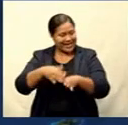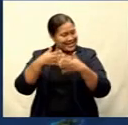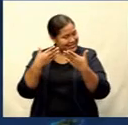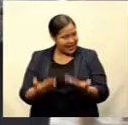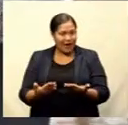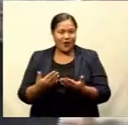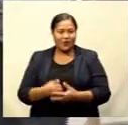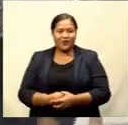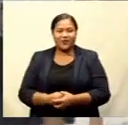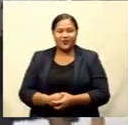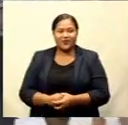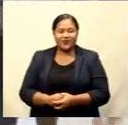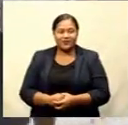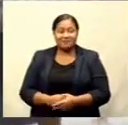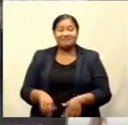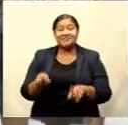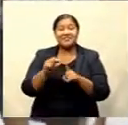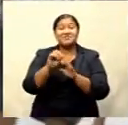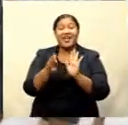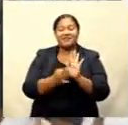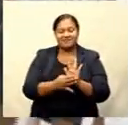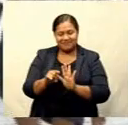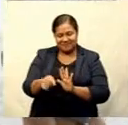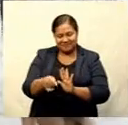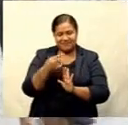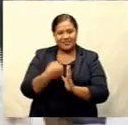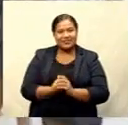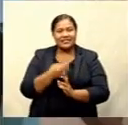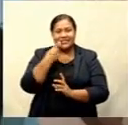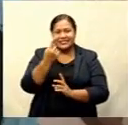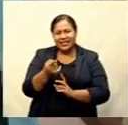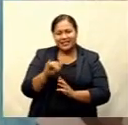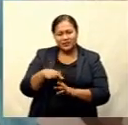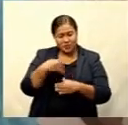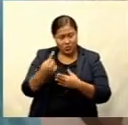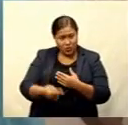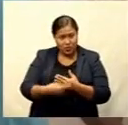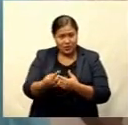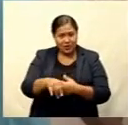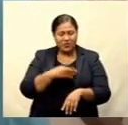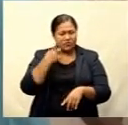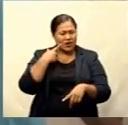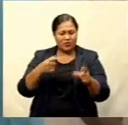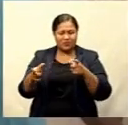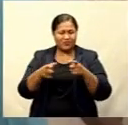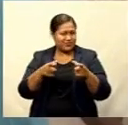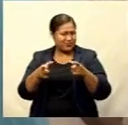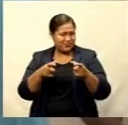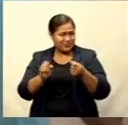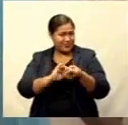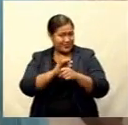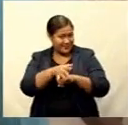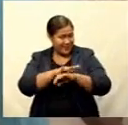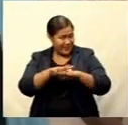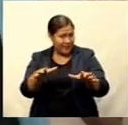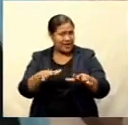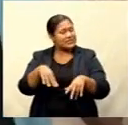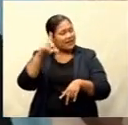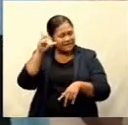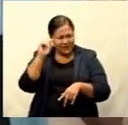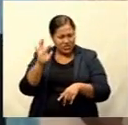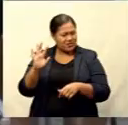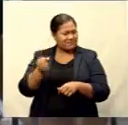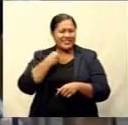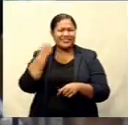ever. Prime Minister Vorenge Bainimarama says as we continue the fight against the killer virus, Fijians must ensure